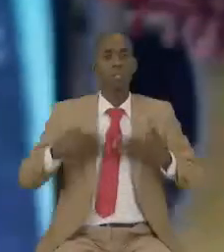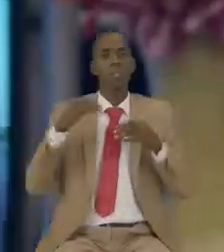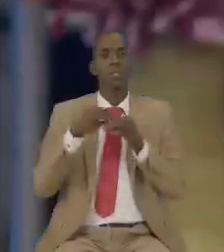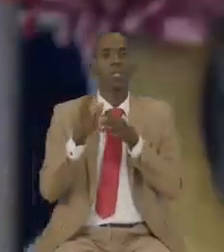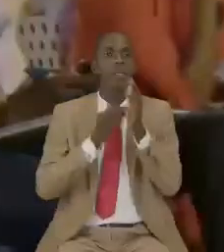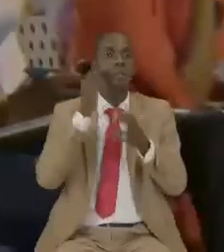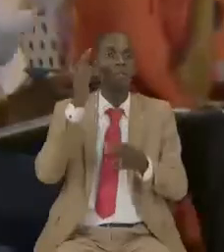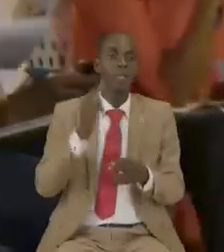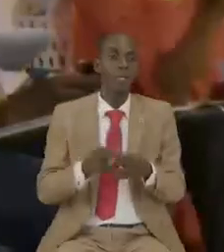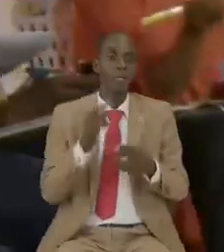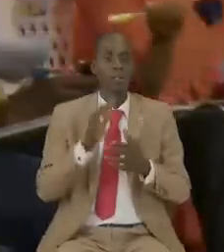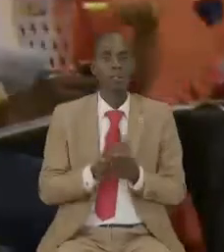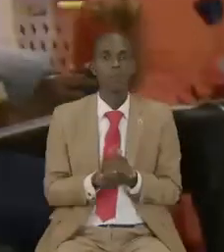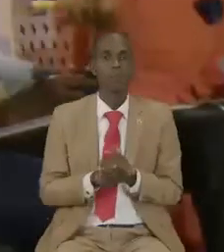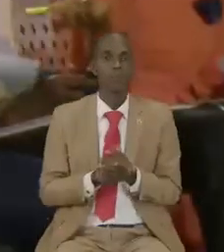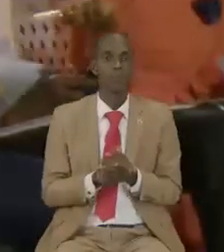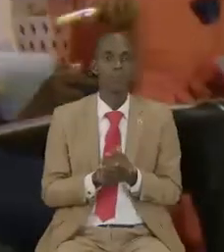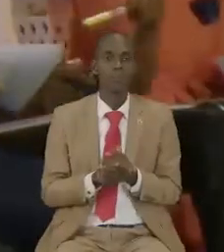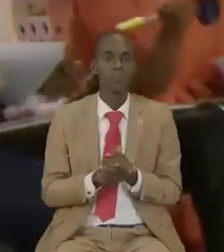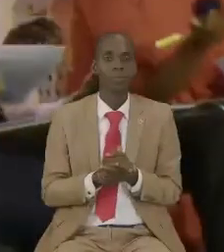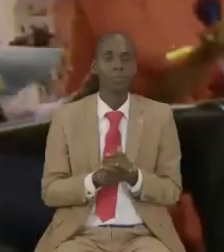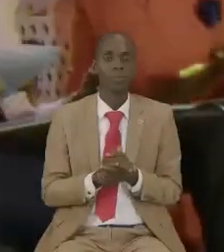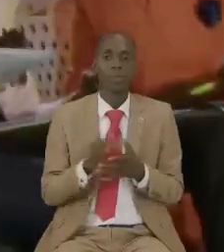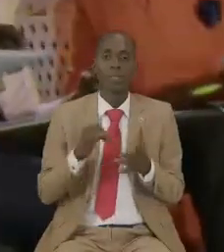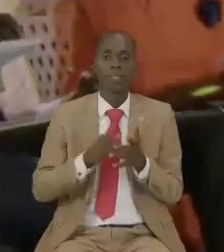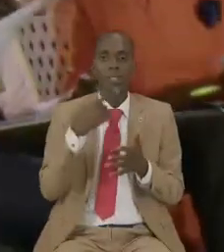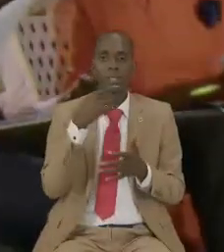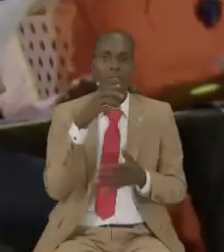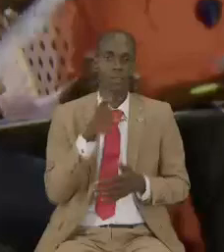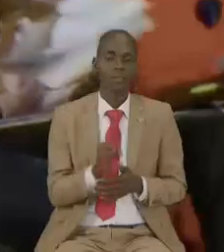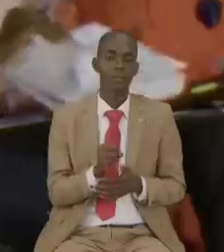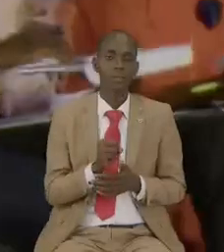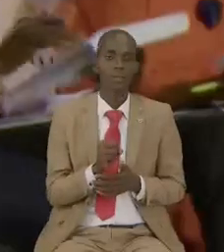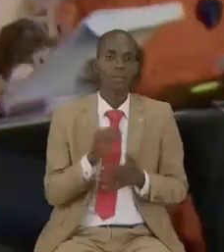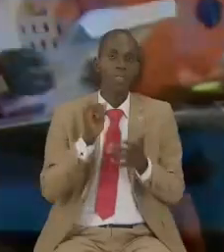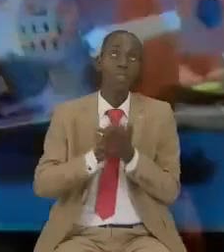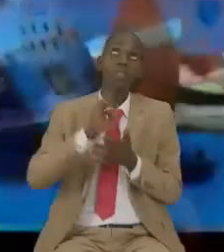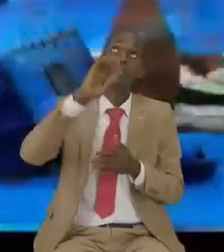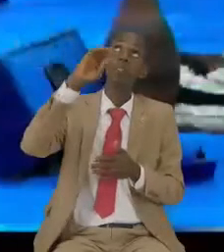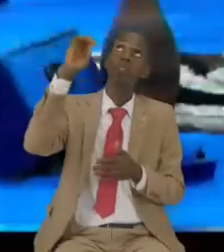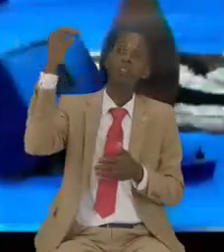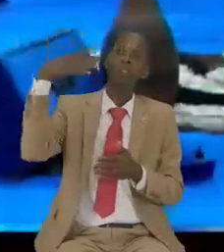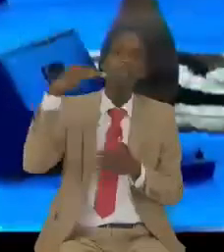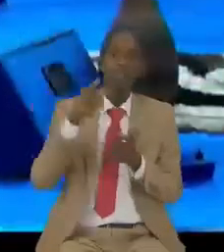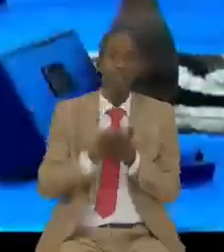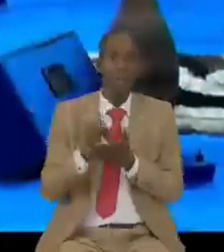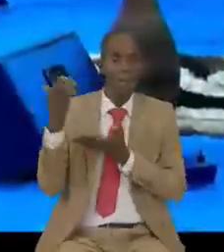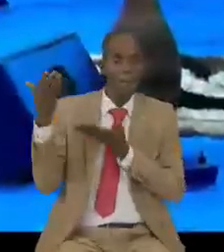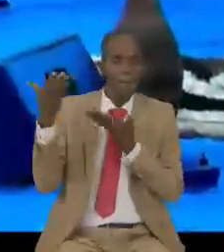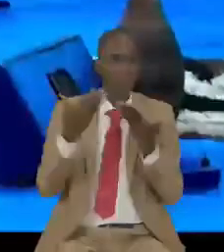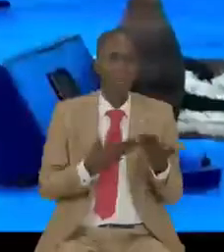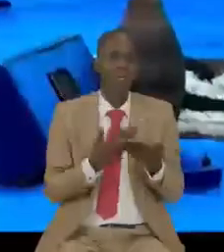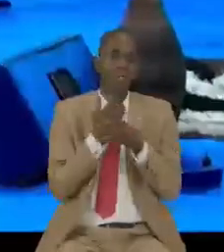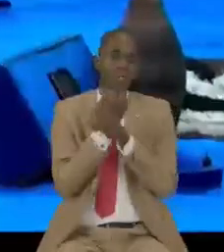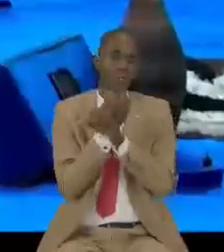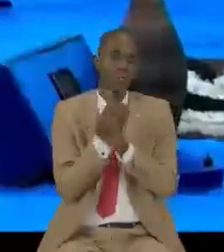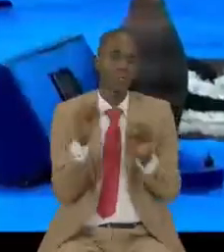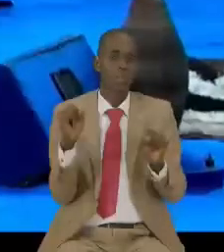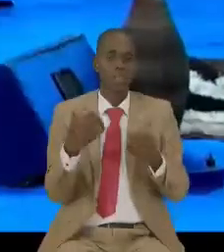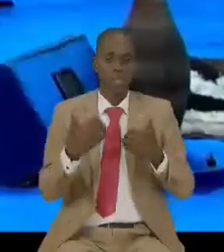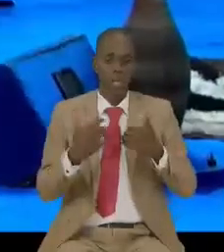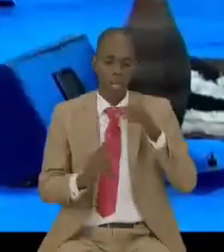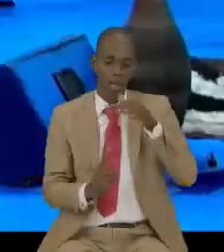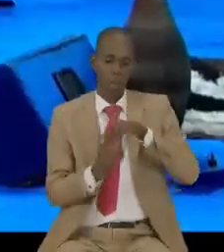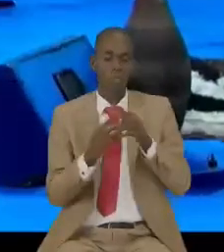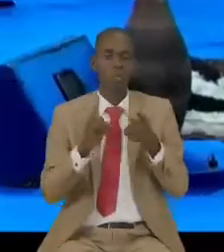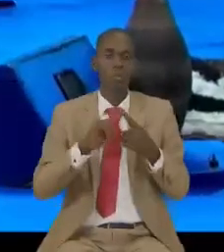Jesus' name. It says that grace that bringeth salvation, appearing to all